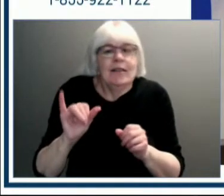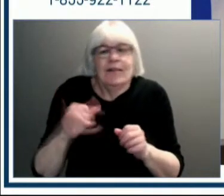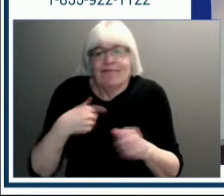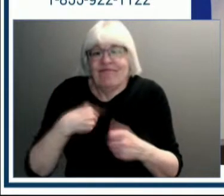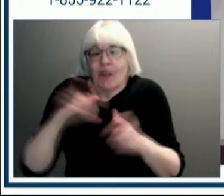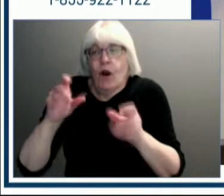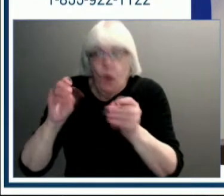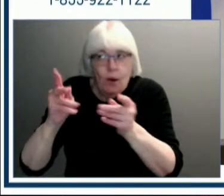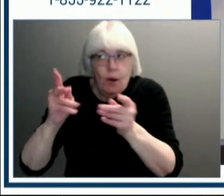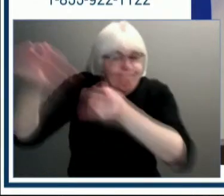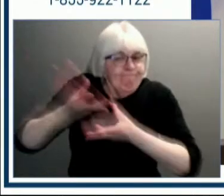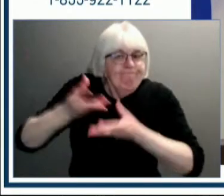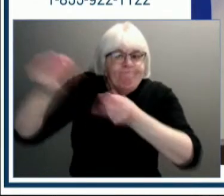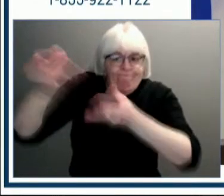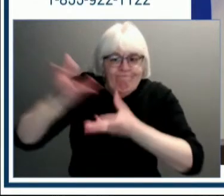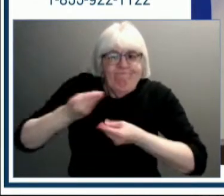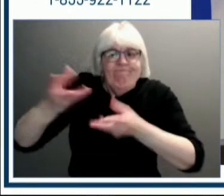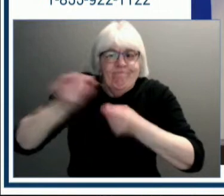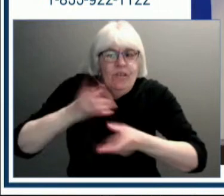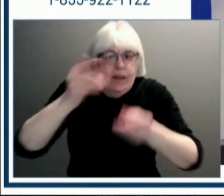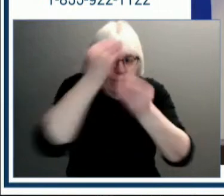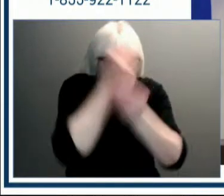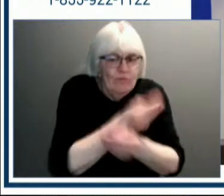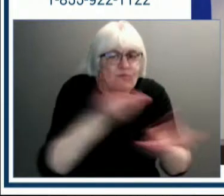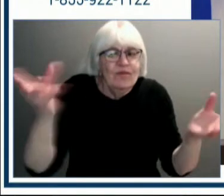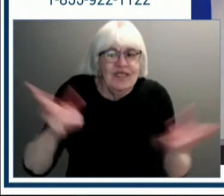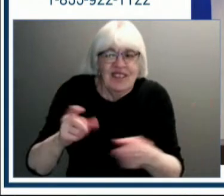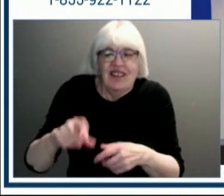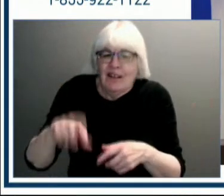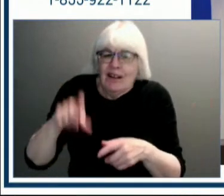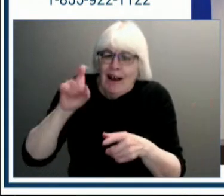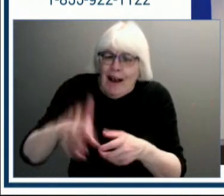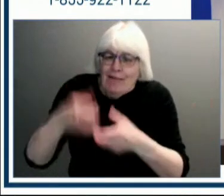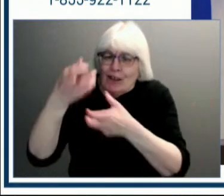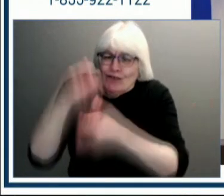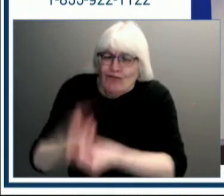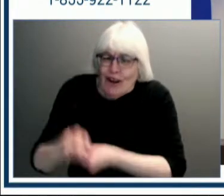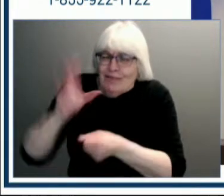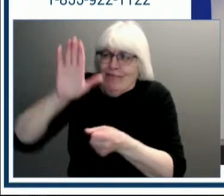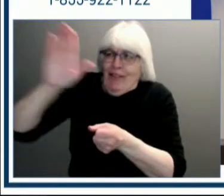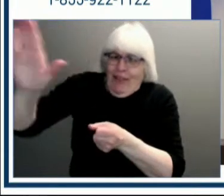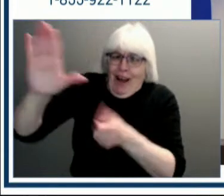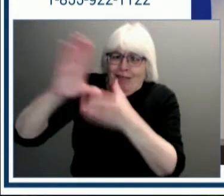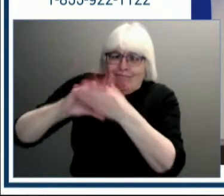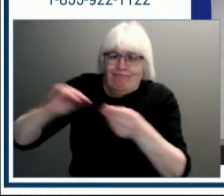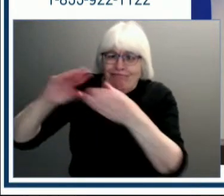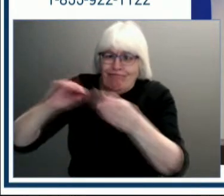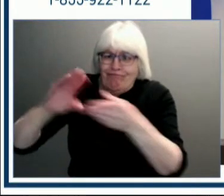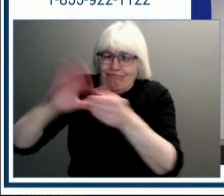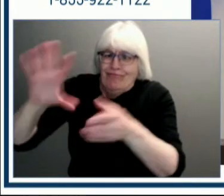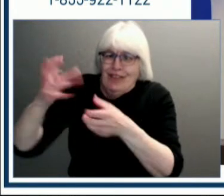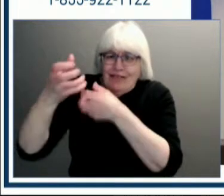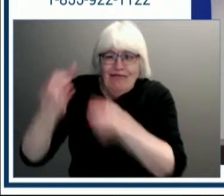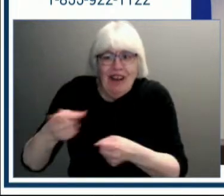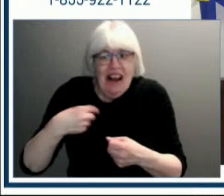ability of the team developing the plan. I know I certainly do. So we're not abandoning testing, but we're certainly adapting to what's in front of us.